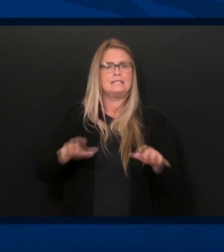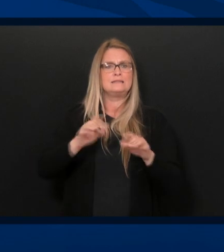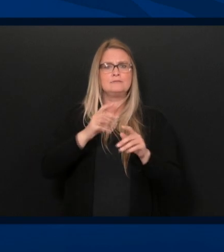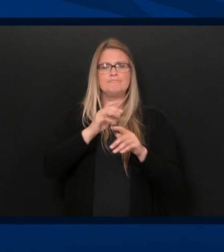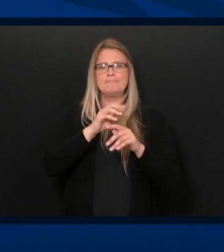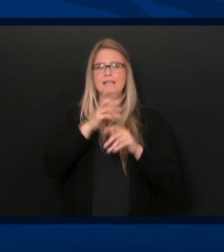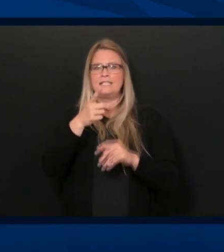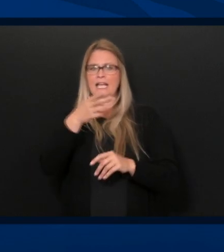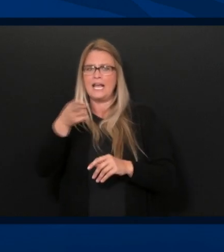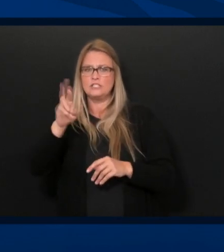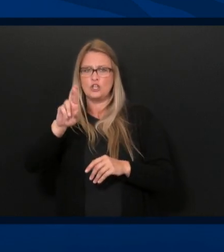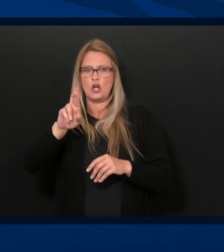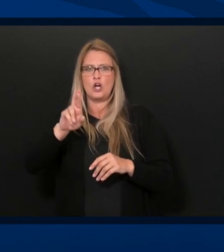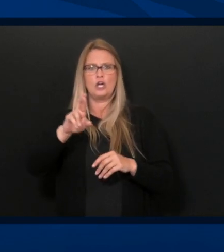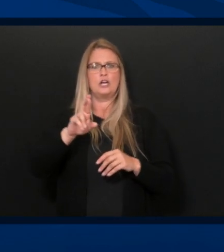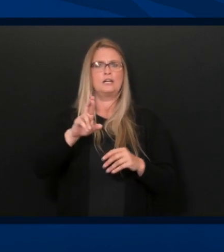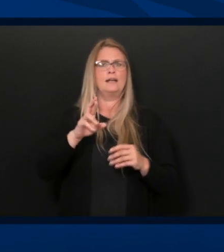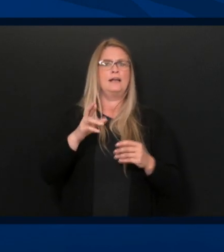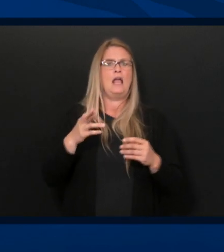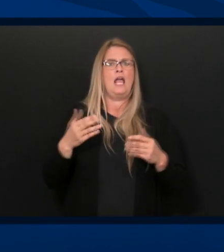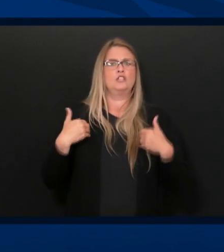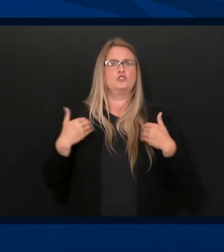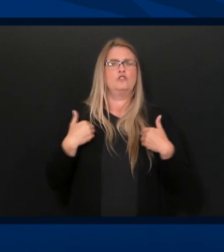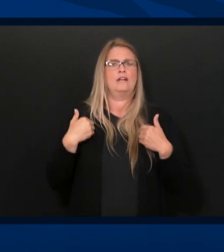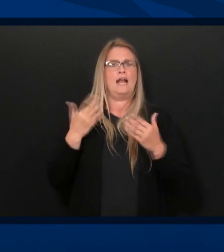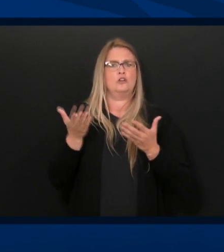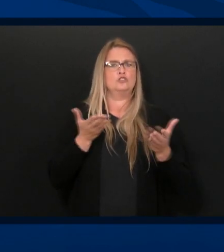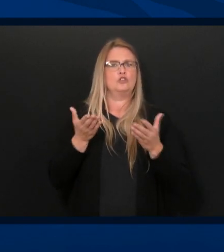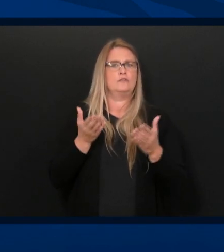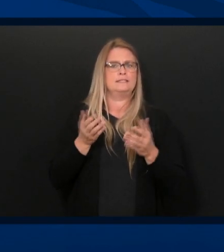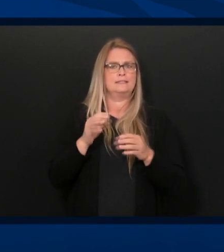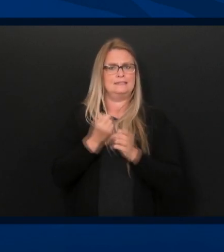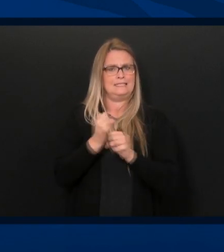and Bureau for Juvenile Services custody safe?